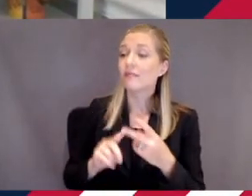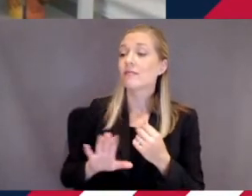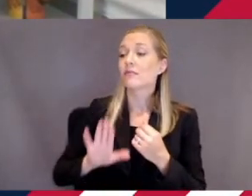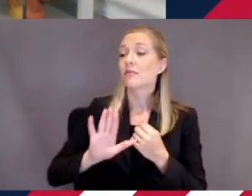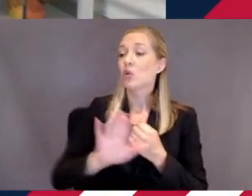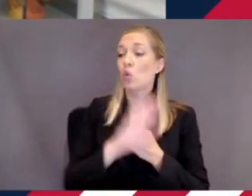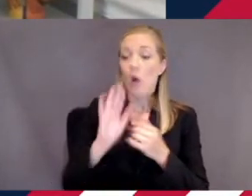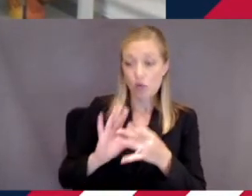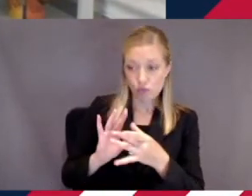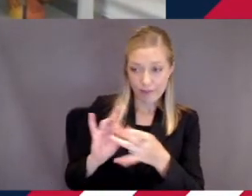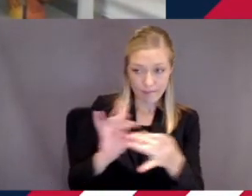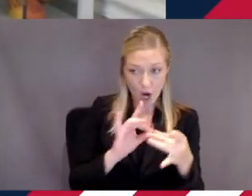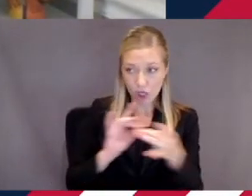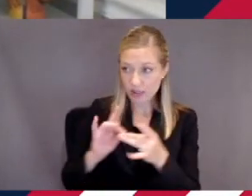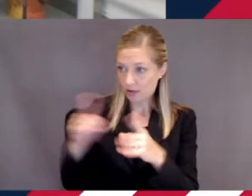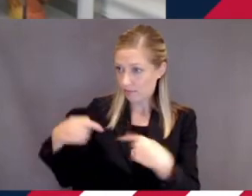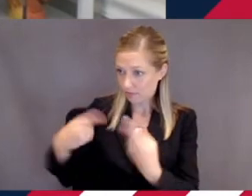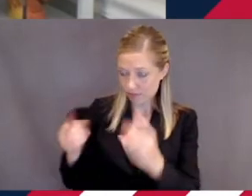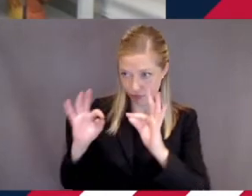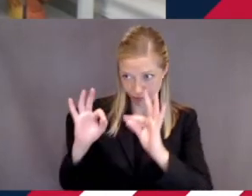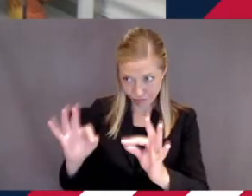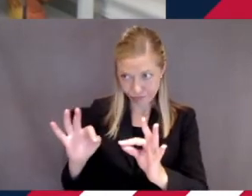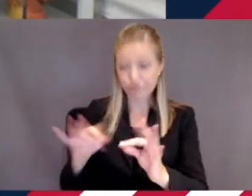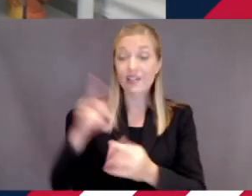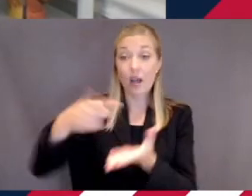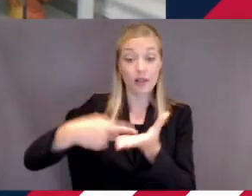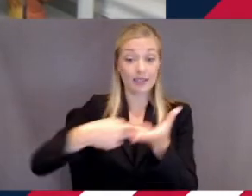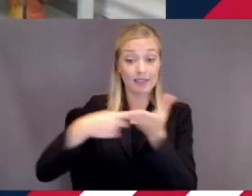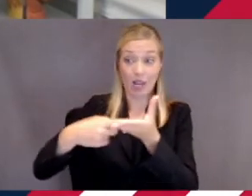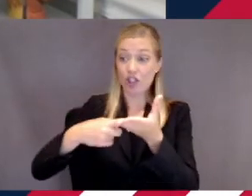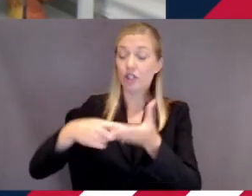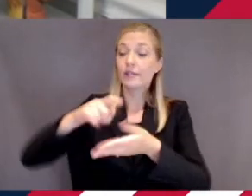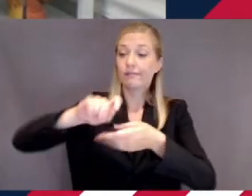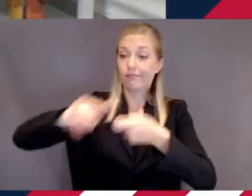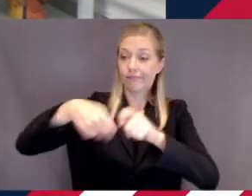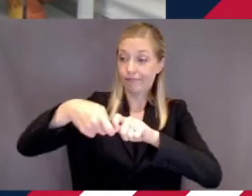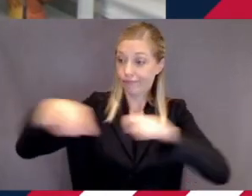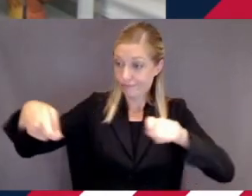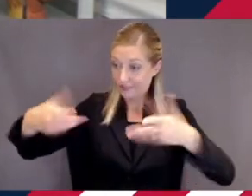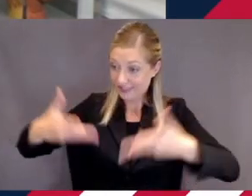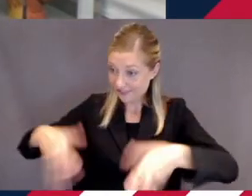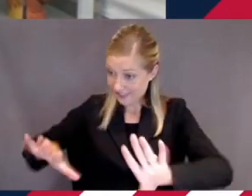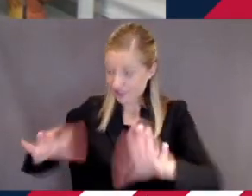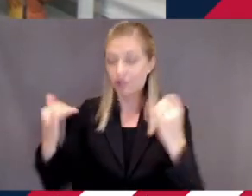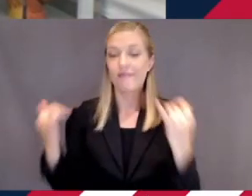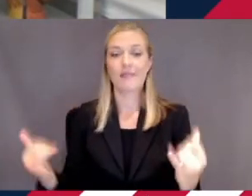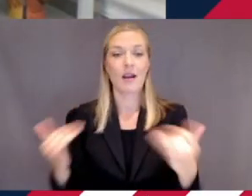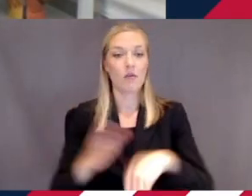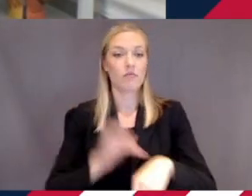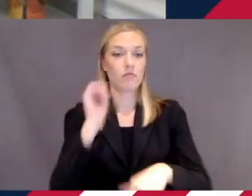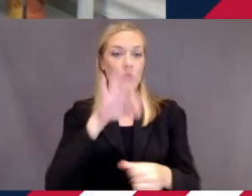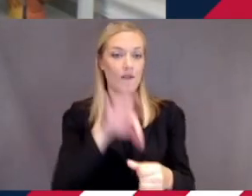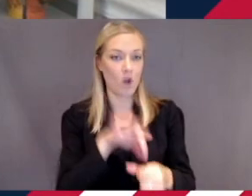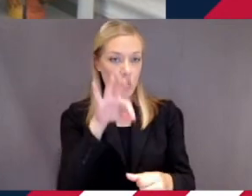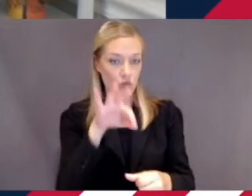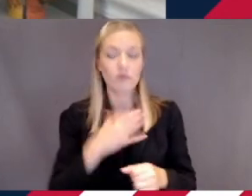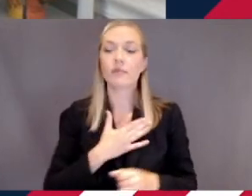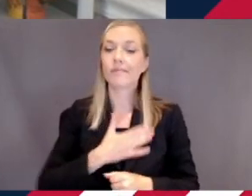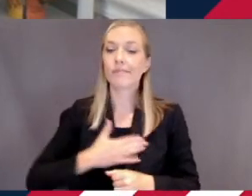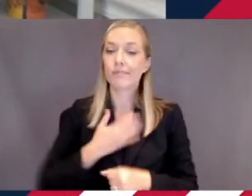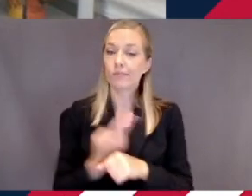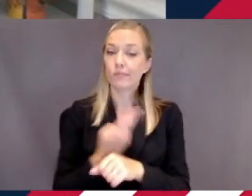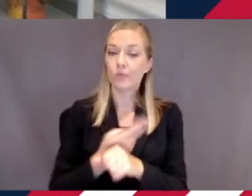We have concluded our discussion on this proposal, and we're going to now move to a vote. Please vote using the Rules Committee portal in